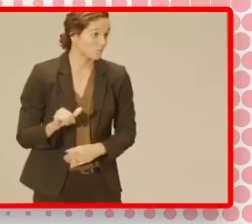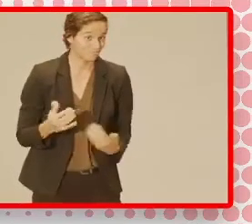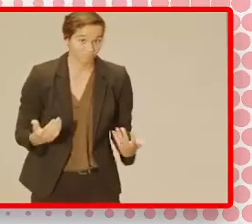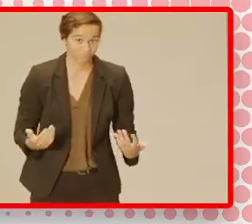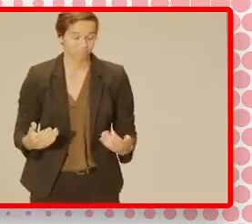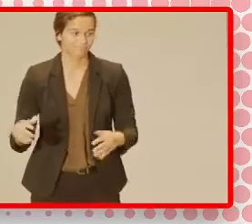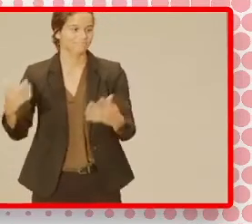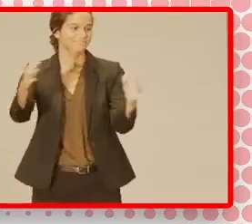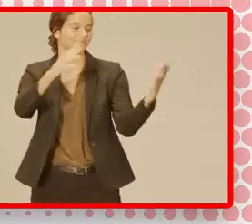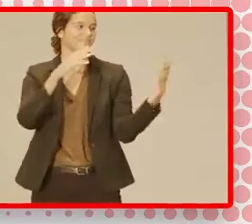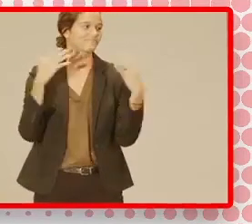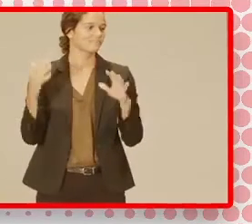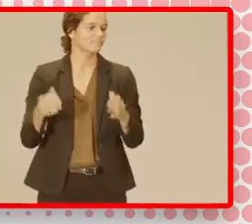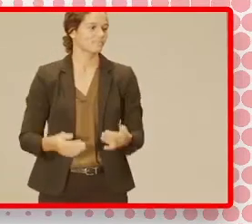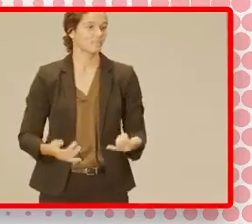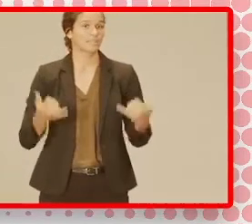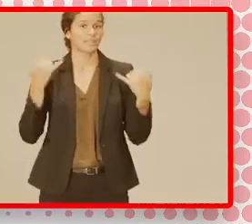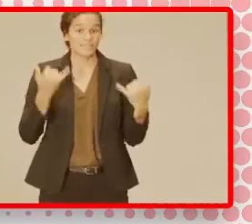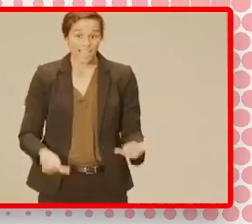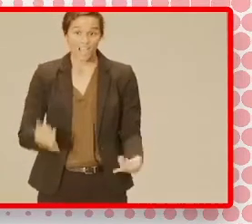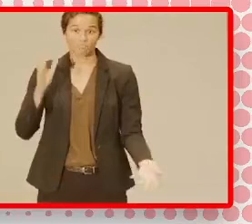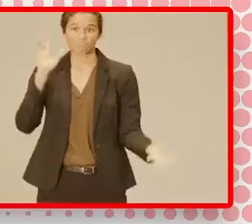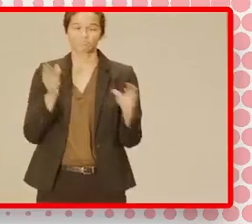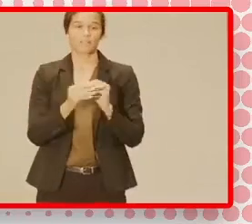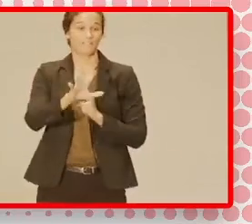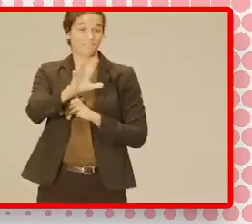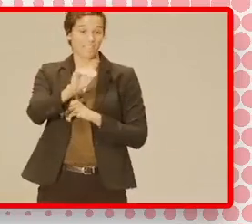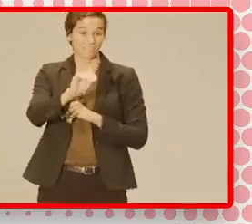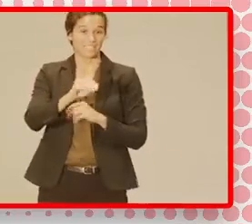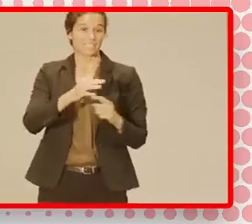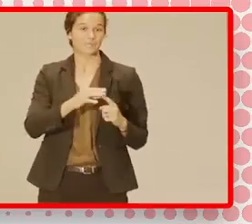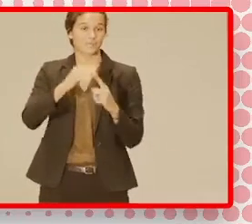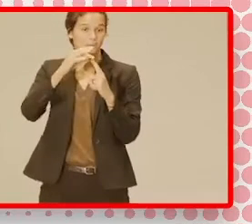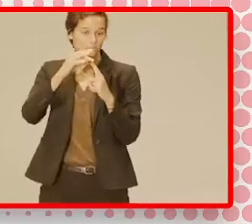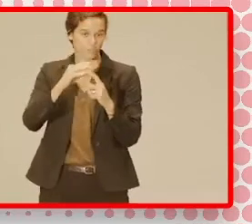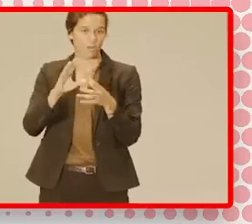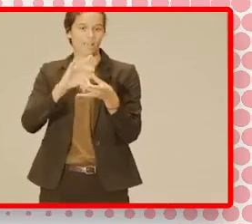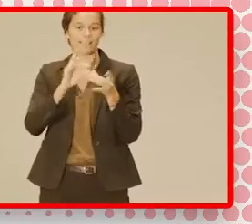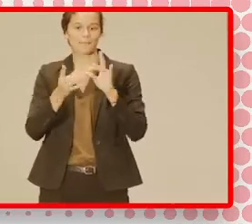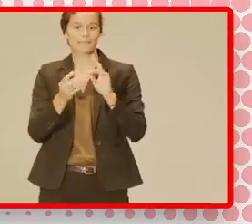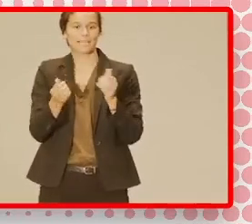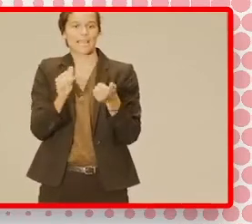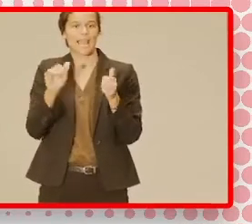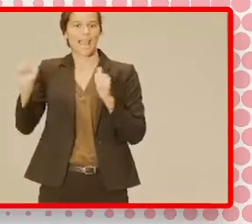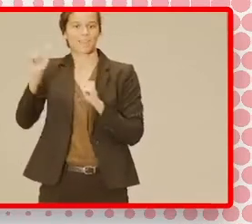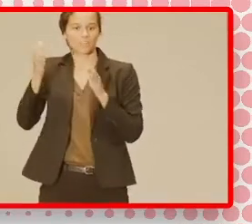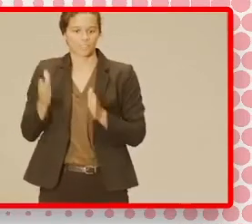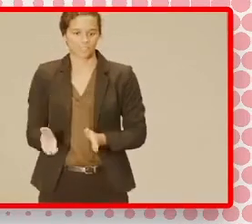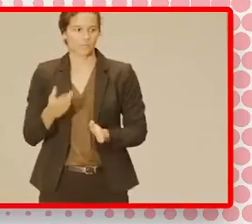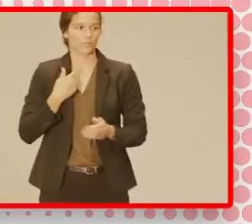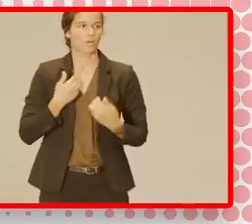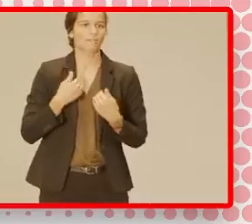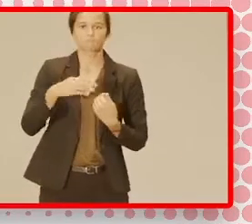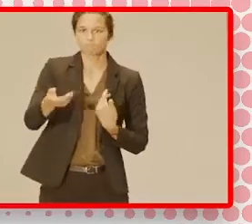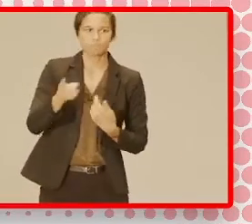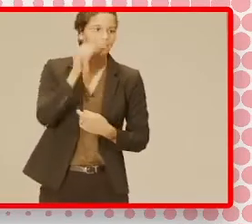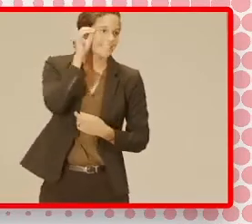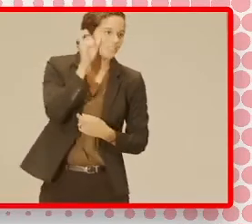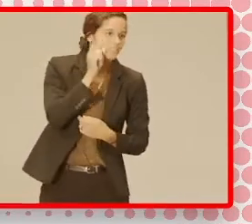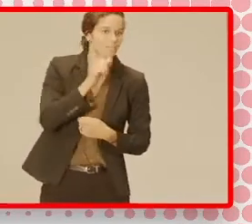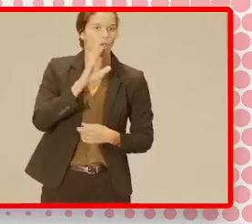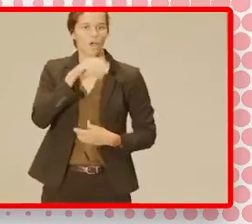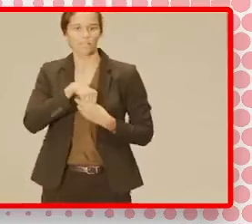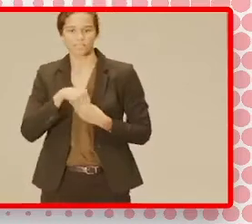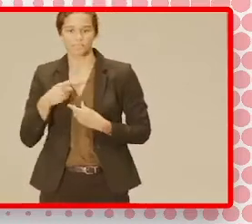There are now about 50 Special Olympics athletes, Down syndrome, autism, all kinds of disabilities, who are now doing triathlons in